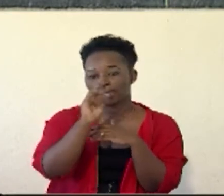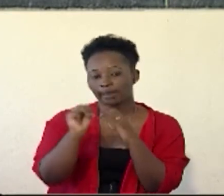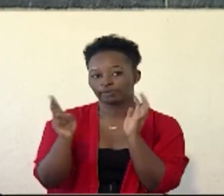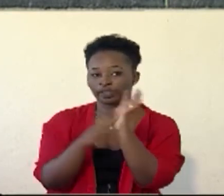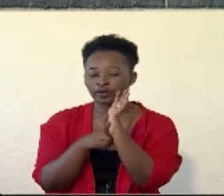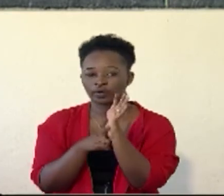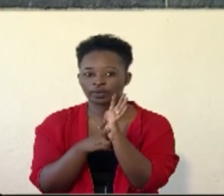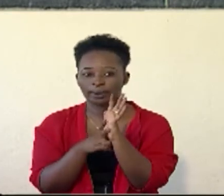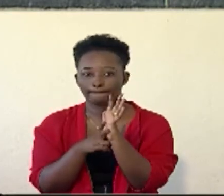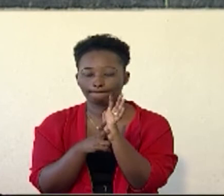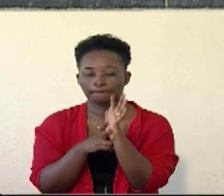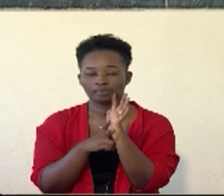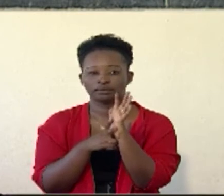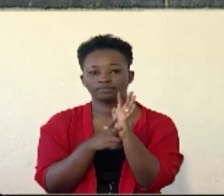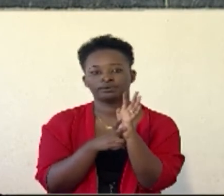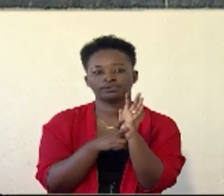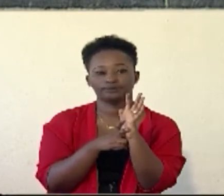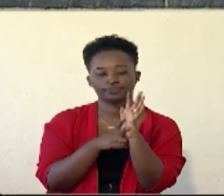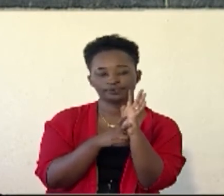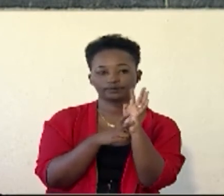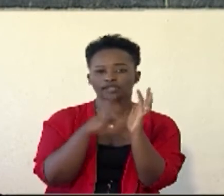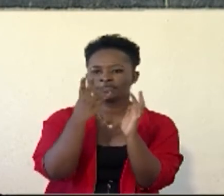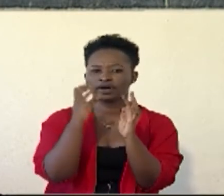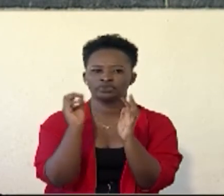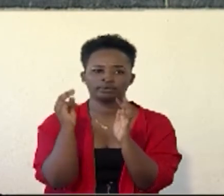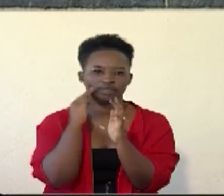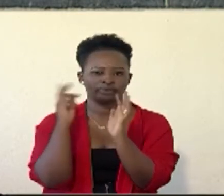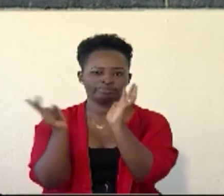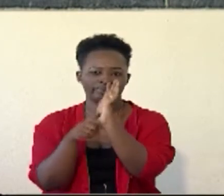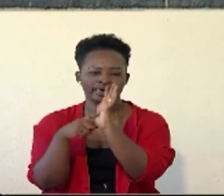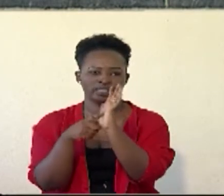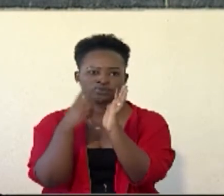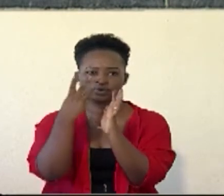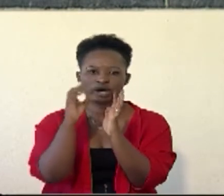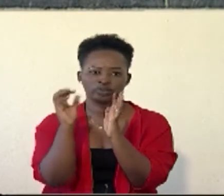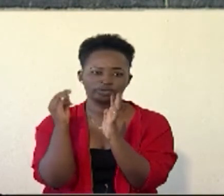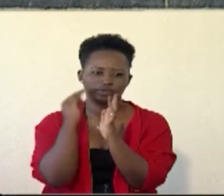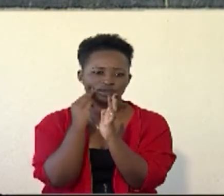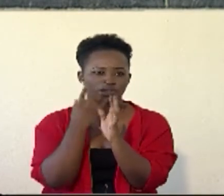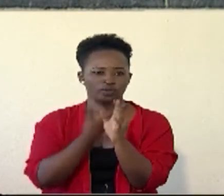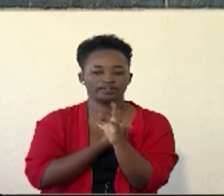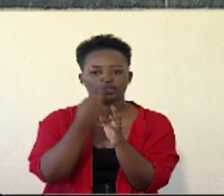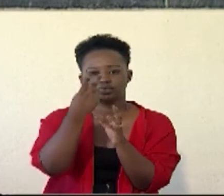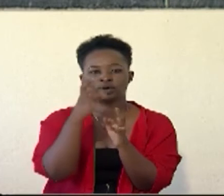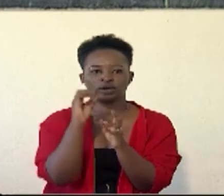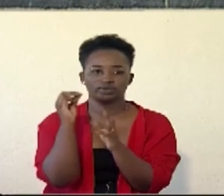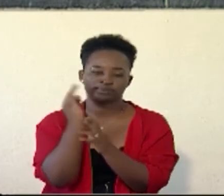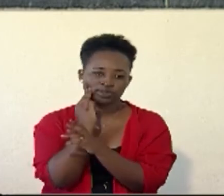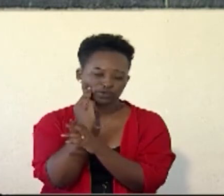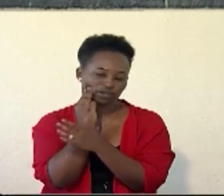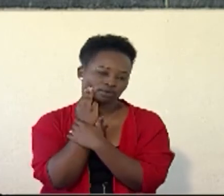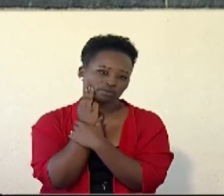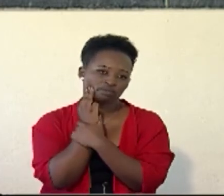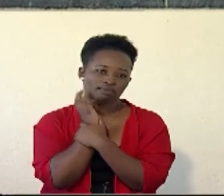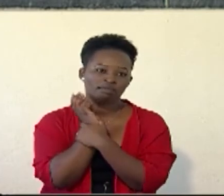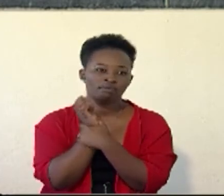multiplier is equal to 400 million minus 200 million, you will remain with 200 million. If you get 400